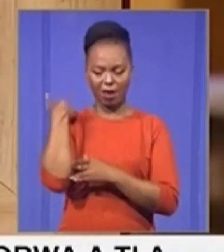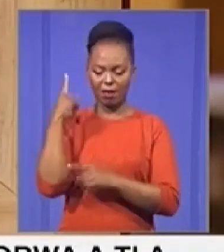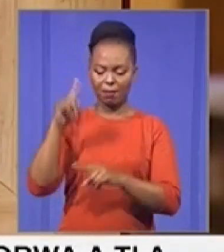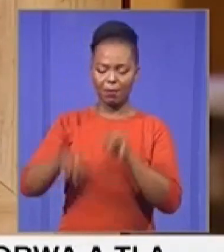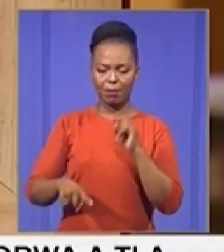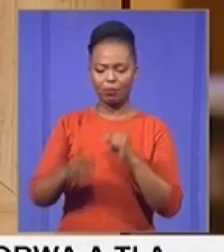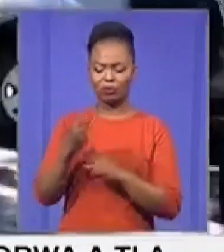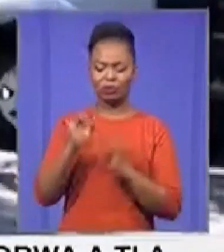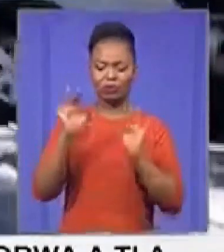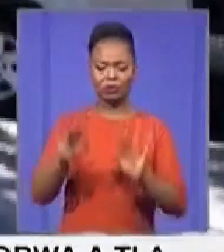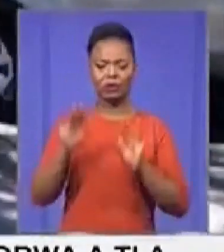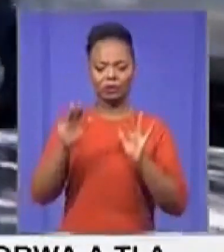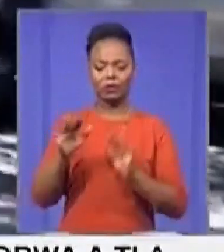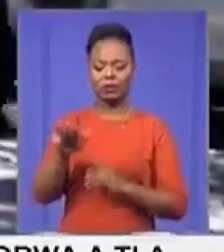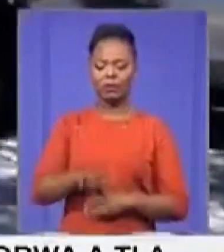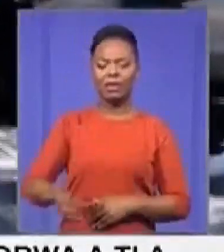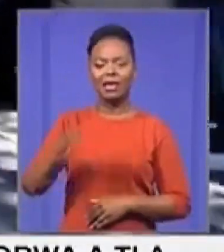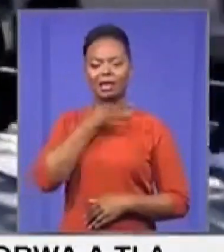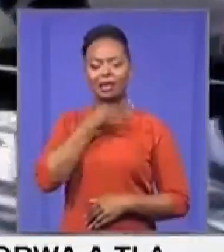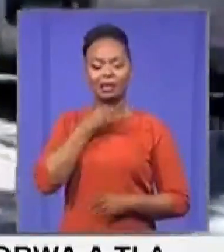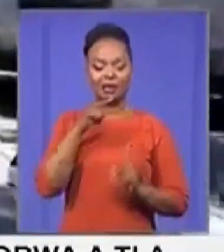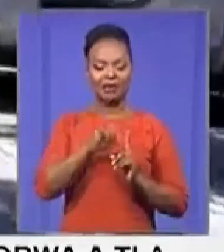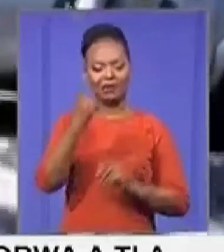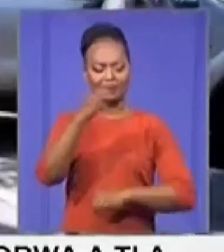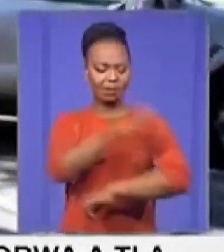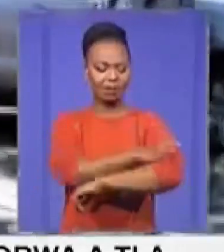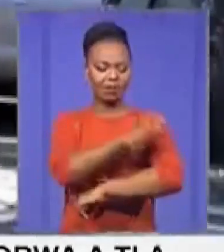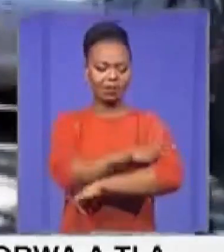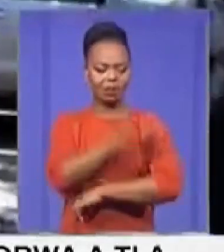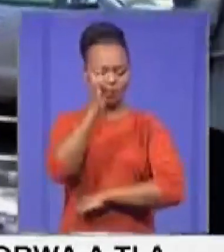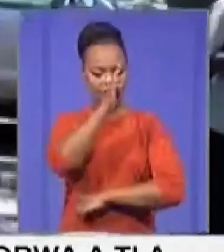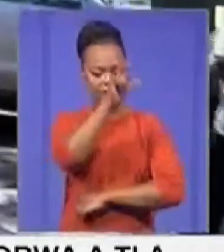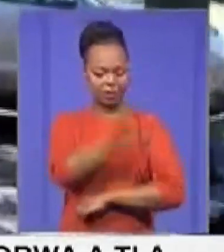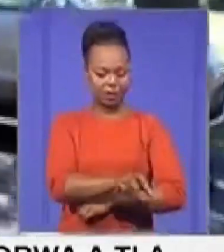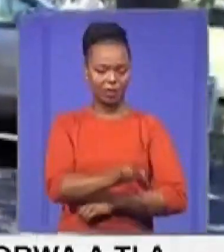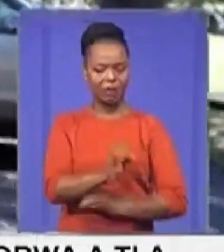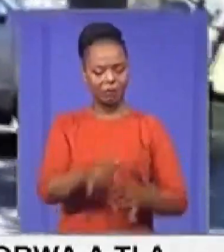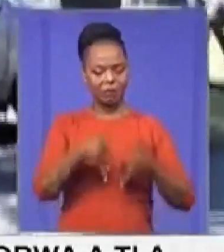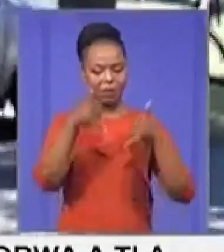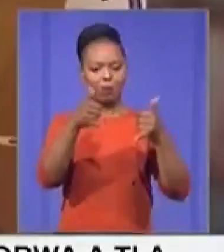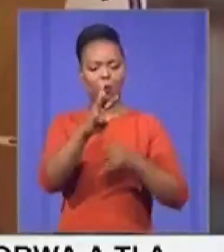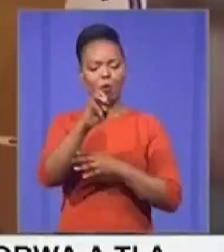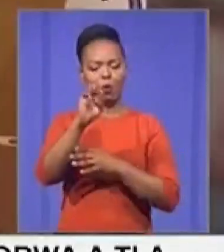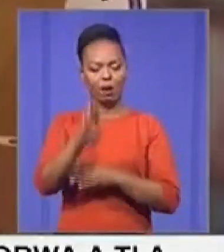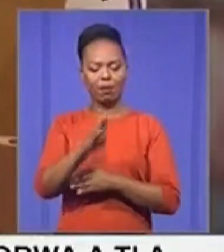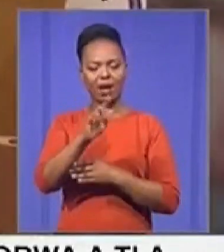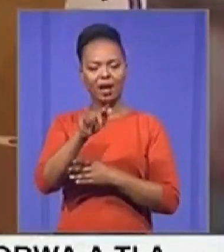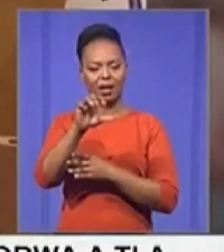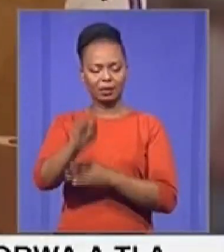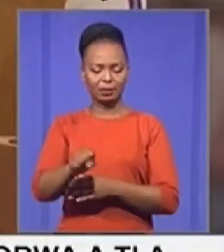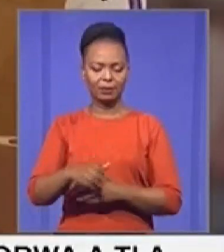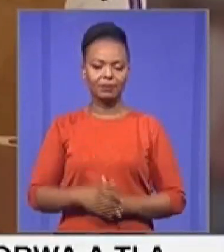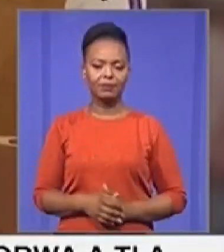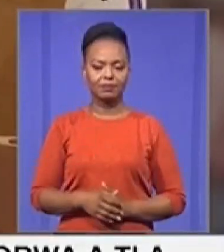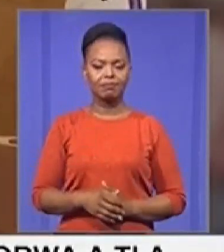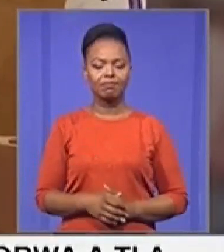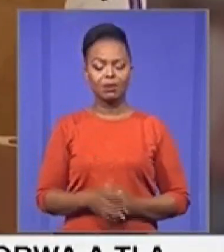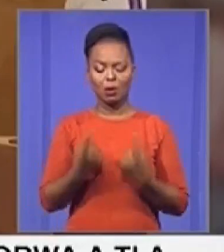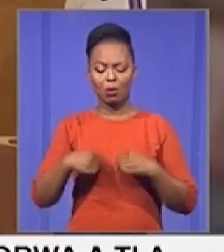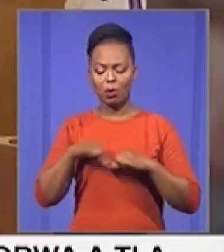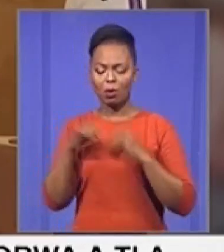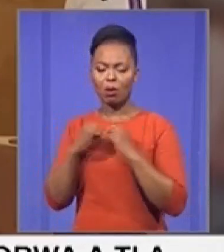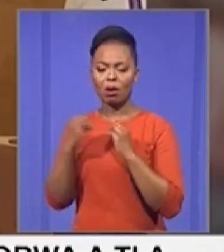ka 2019 moo ebile mokaptene wa pele wa motho e motsho ho hapa mohope wa Webb Ellis. As an organization, we are very